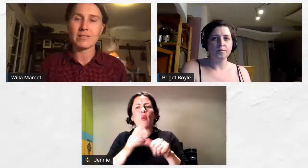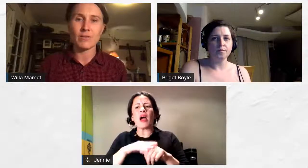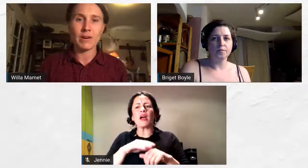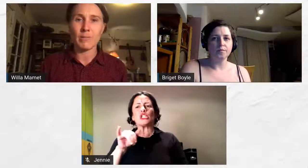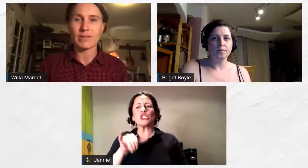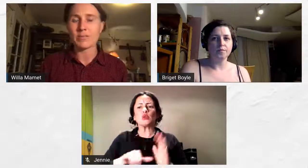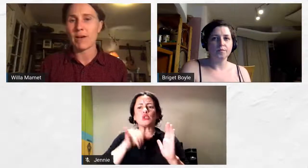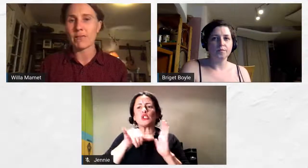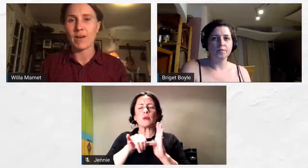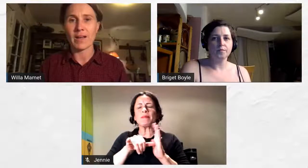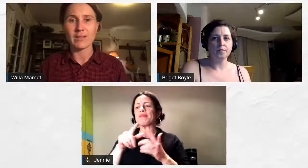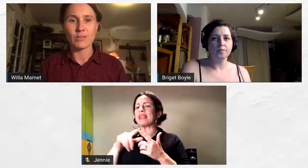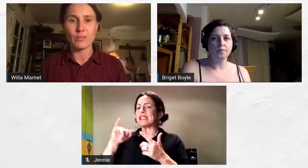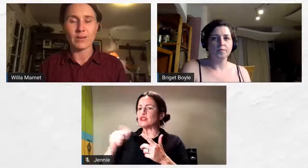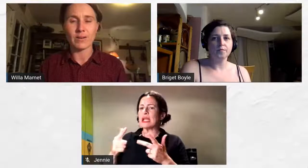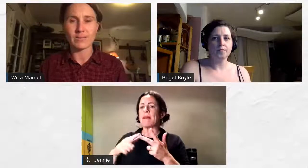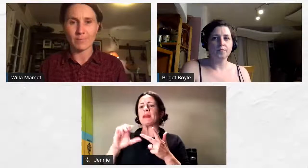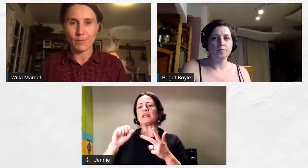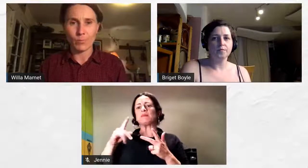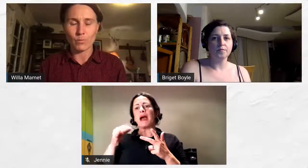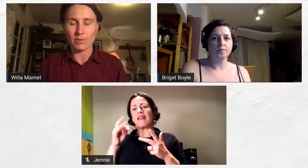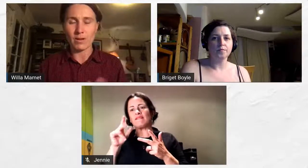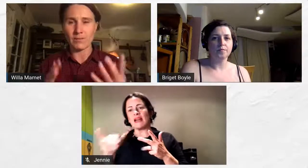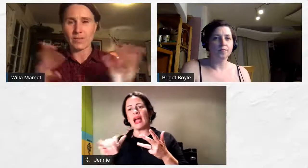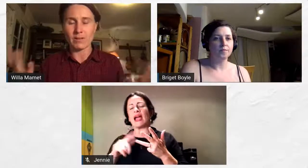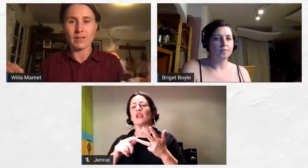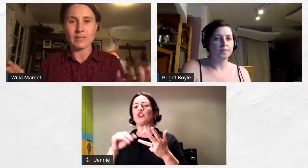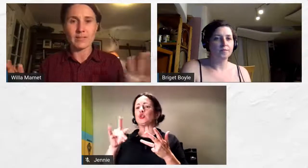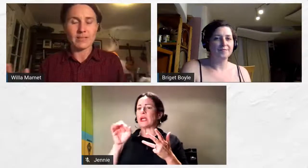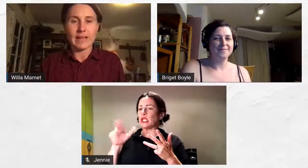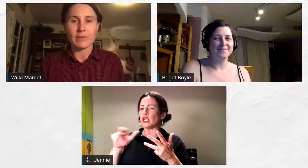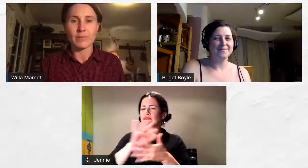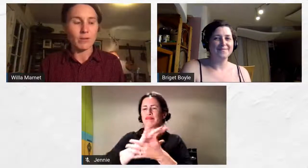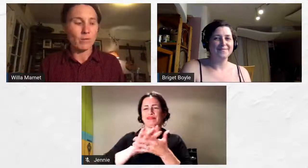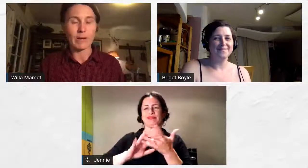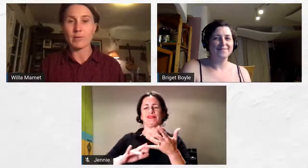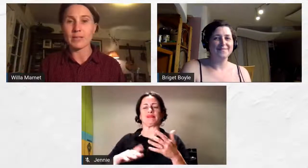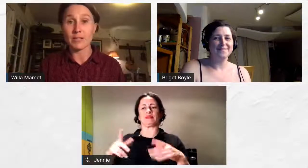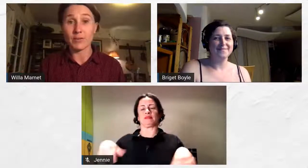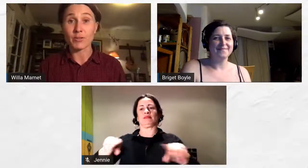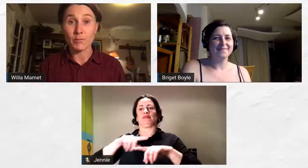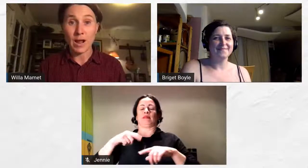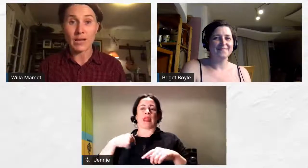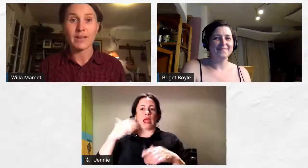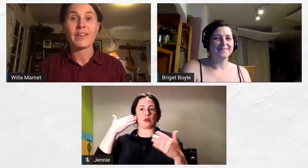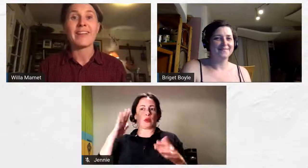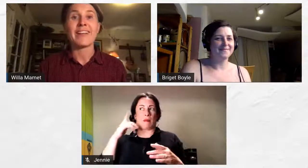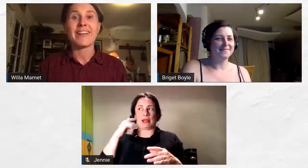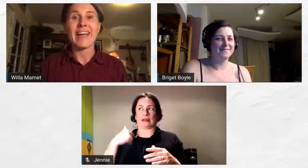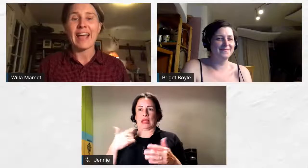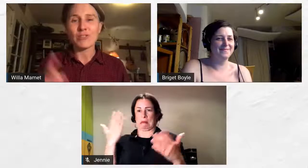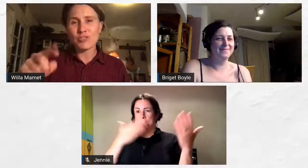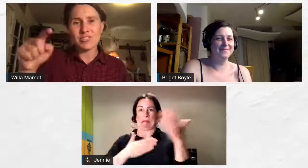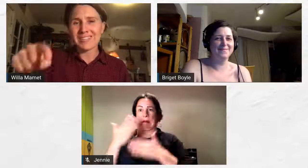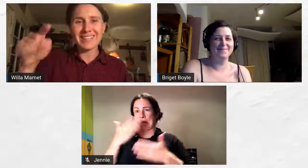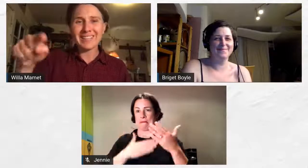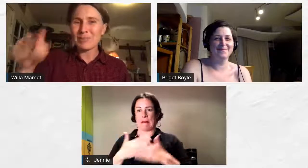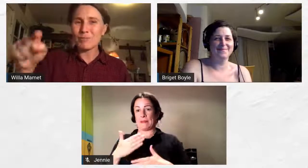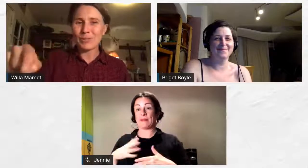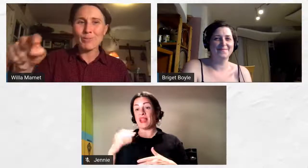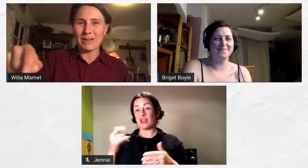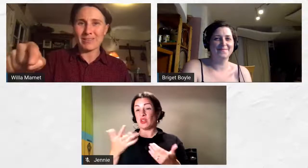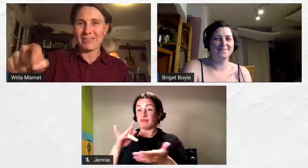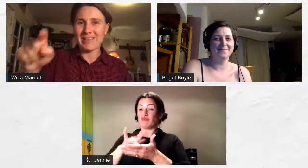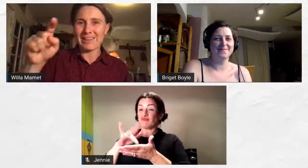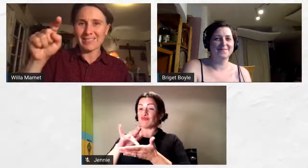on Instagram and Spotify and Twitter and all of the other things that I don't even know about because I live under a rock. And just hit the